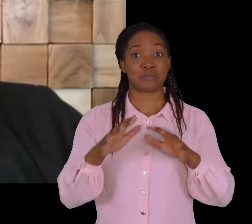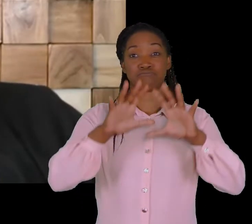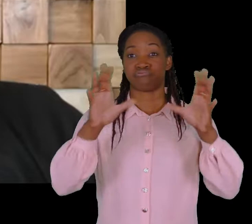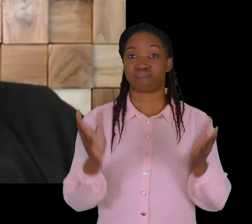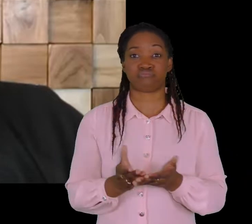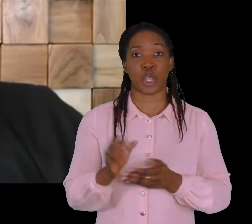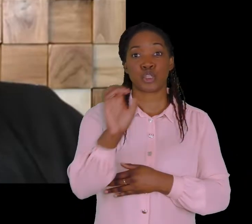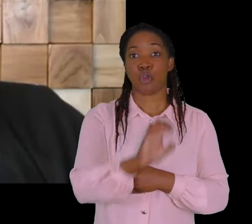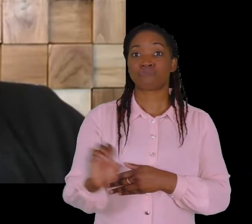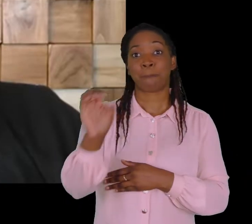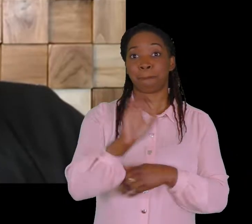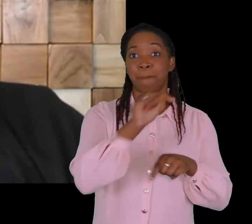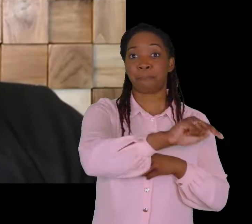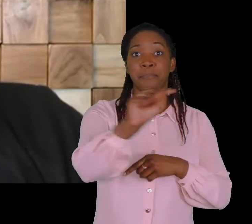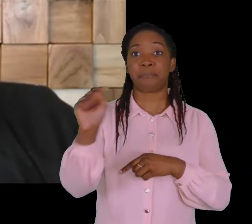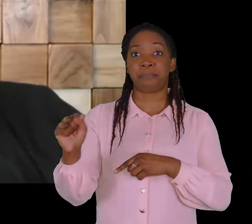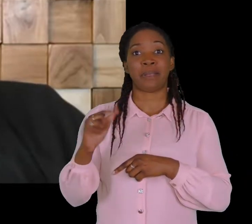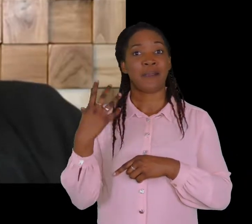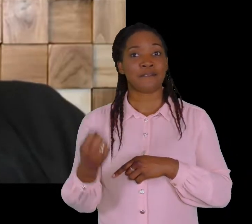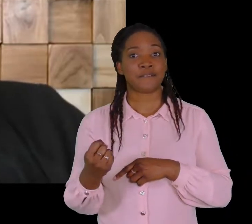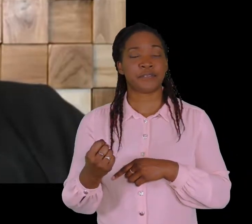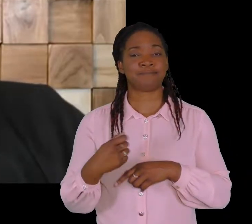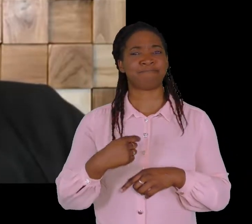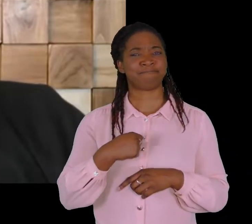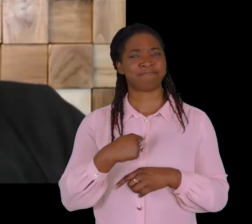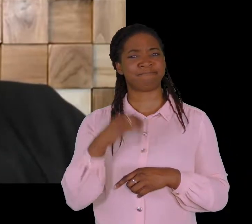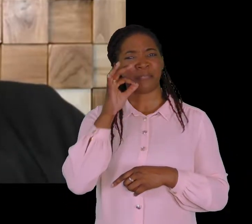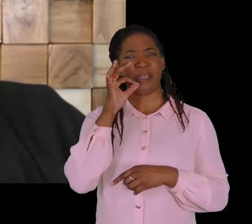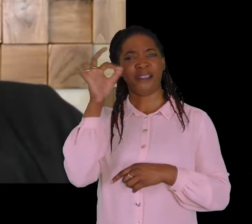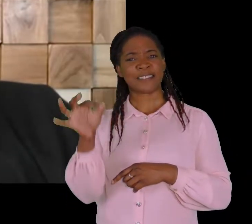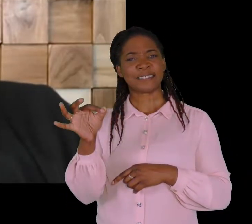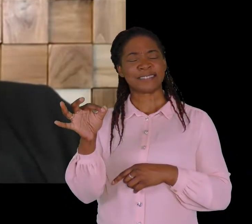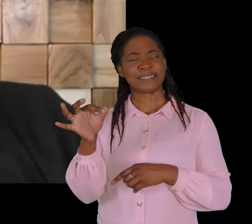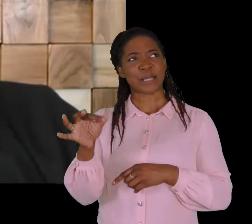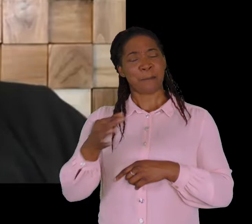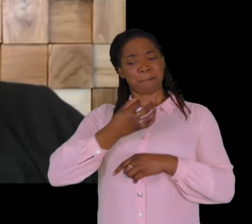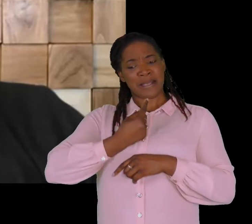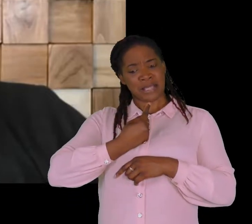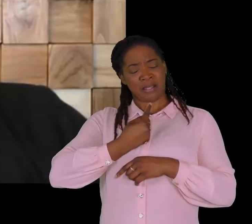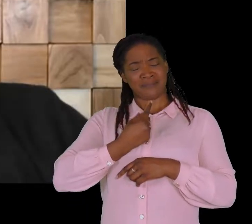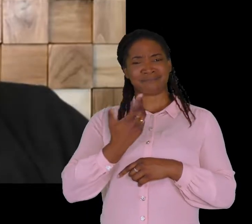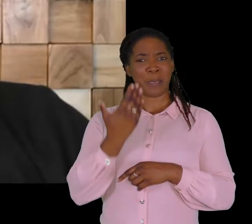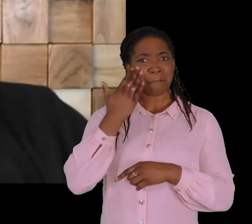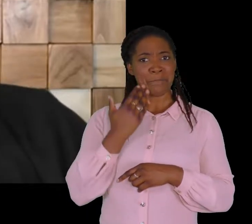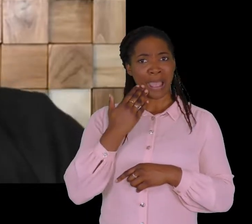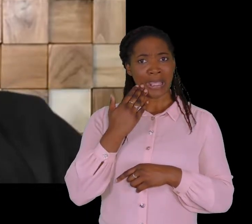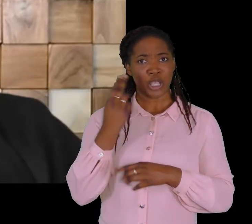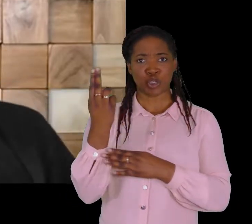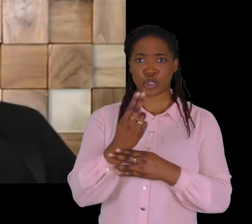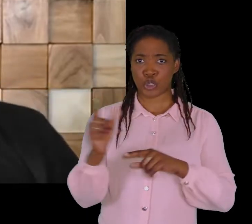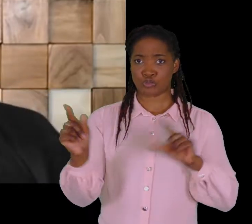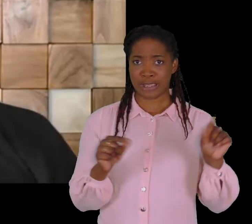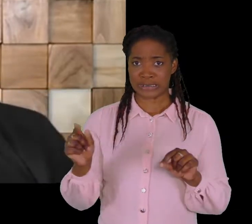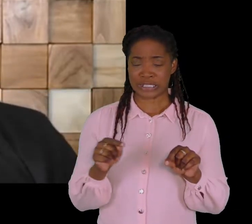of Paris, London, Brussels, etc. So I find myself asking, to what extent then has